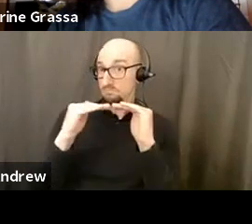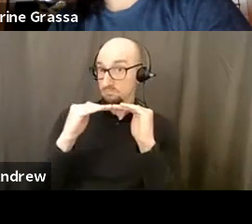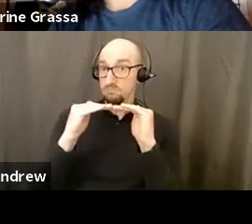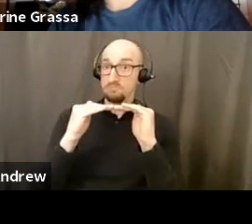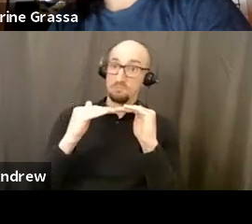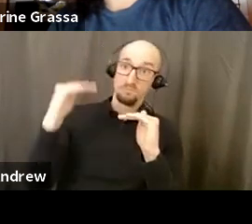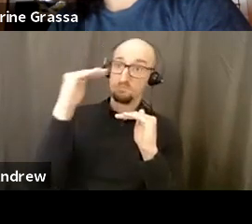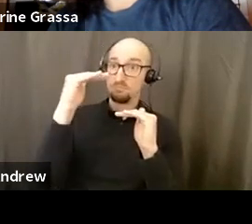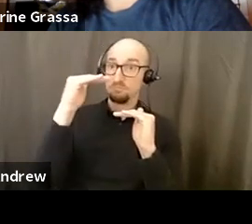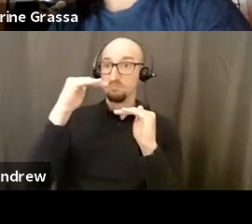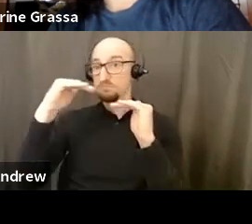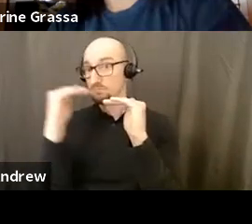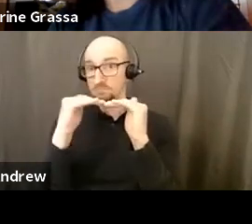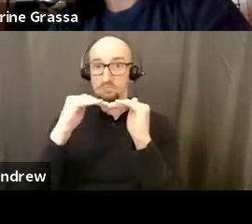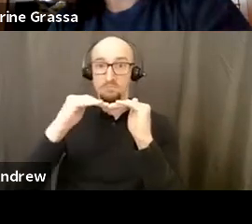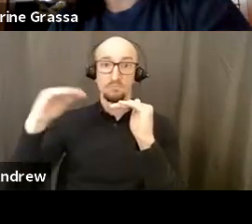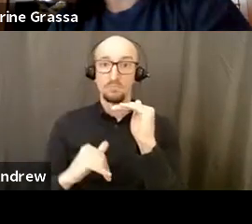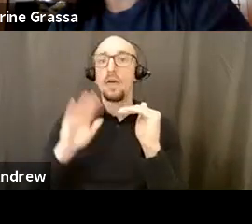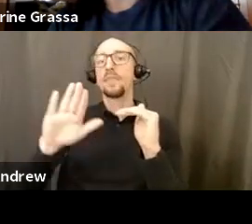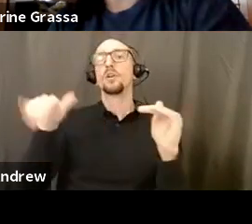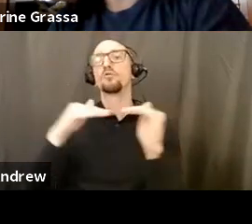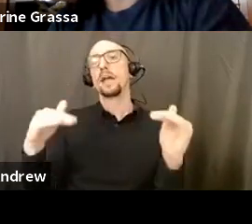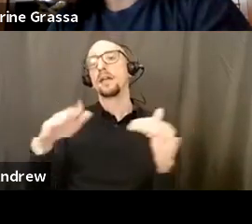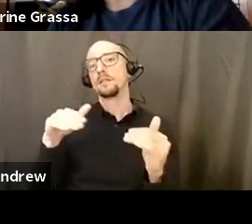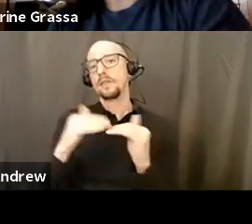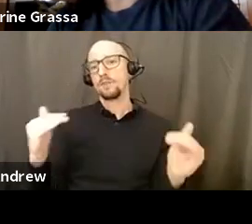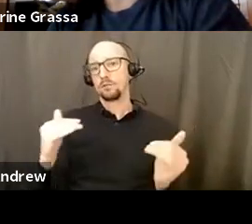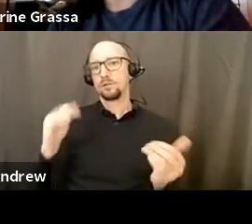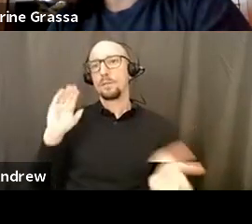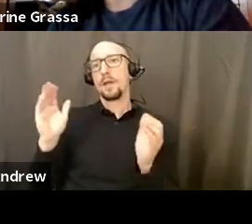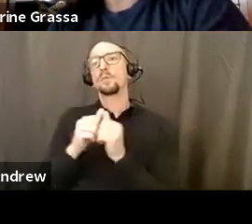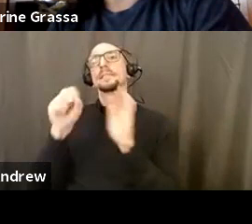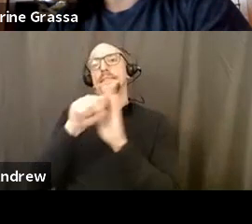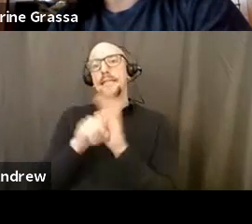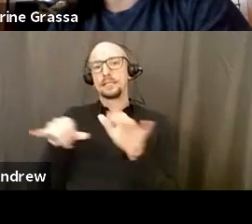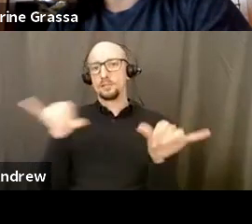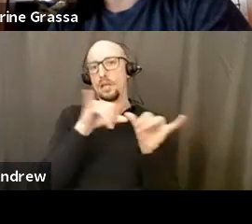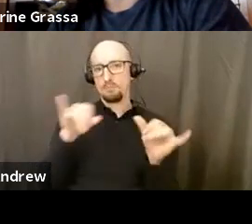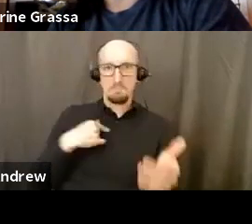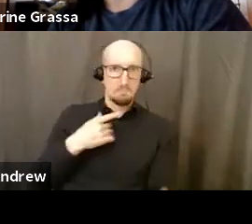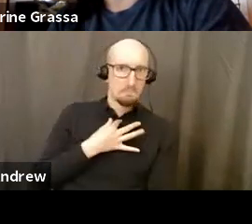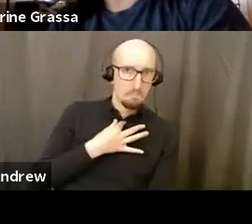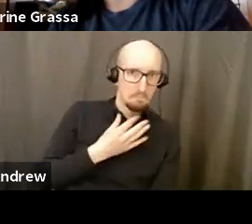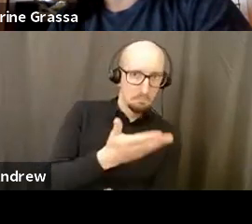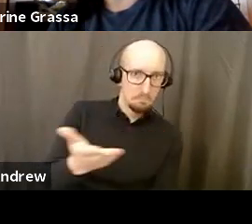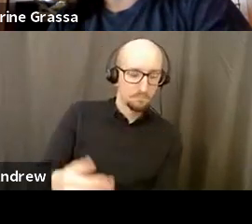or at grade level as compared to state standards.